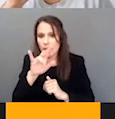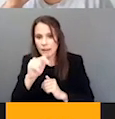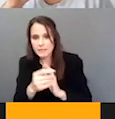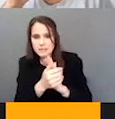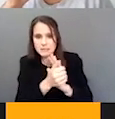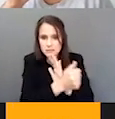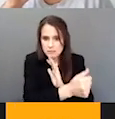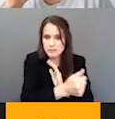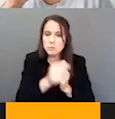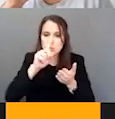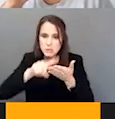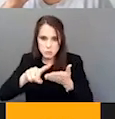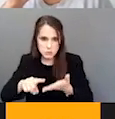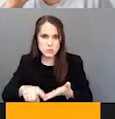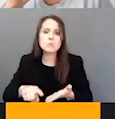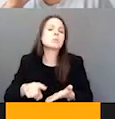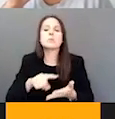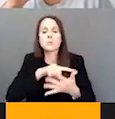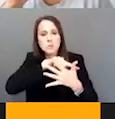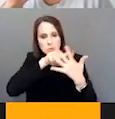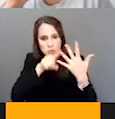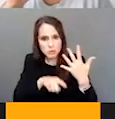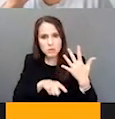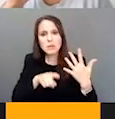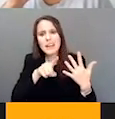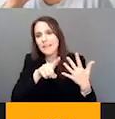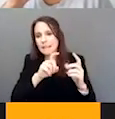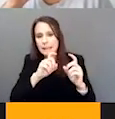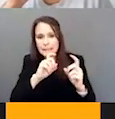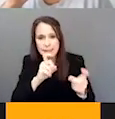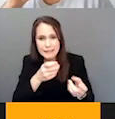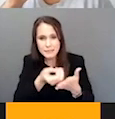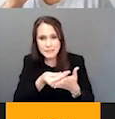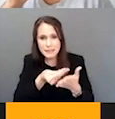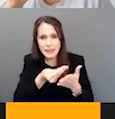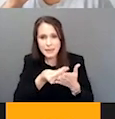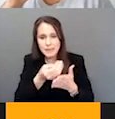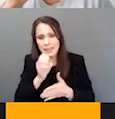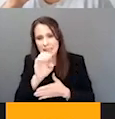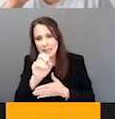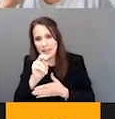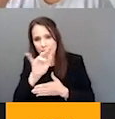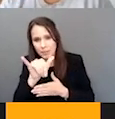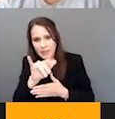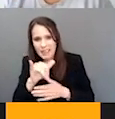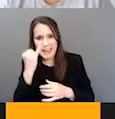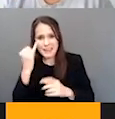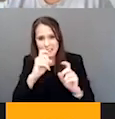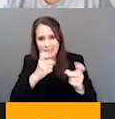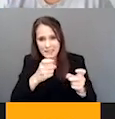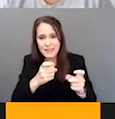interested in doing research on gift economies and the idea of the gift in the South Asian context, how we